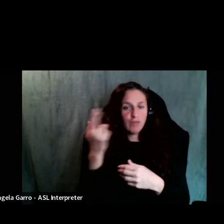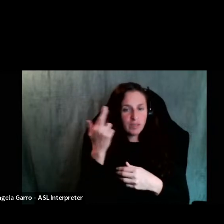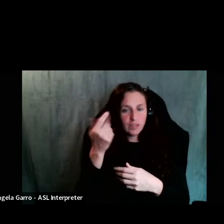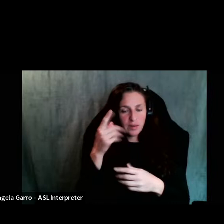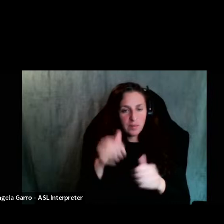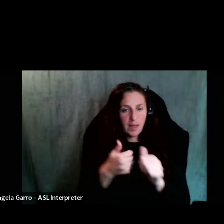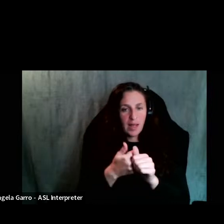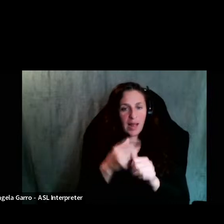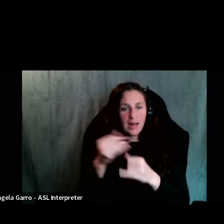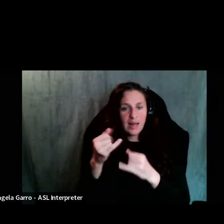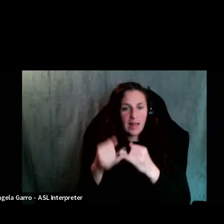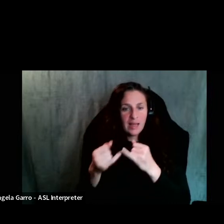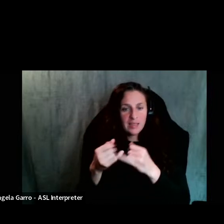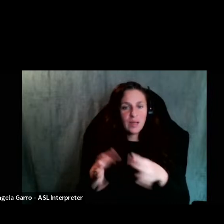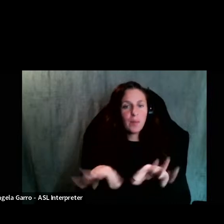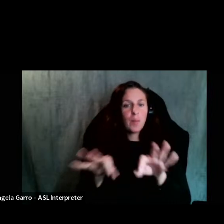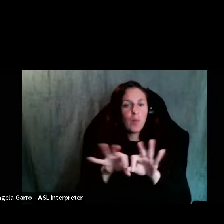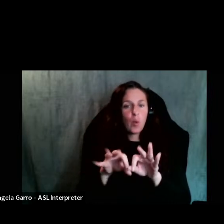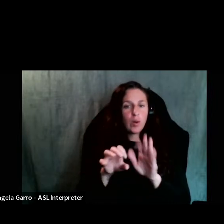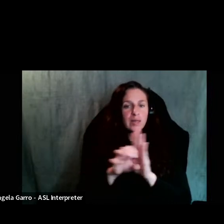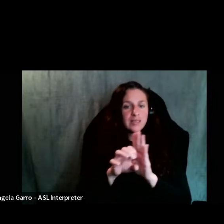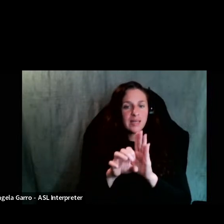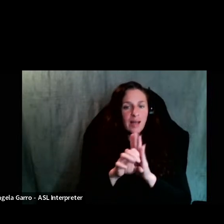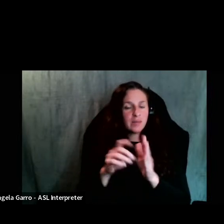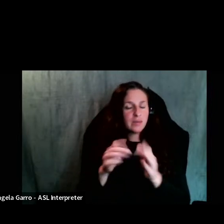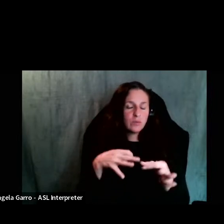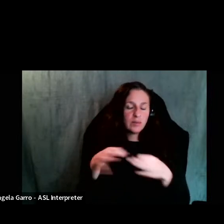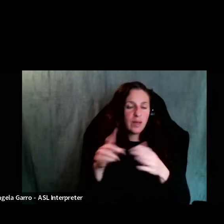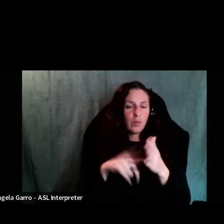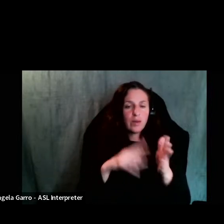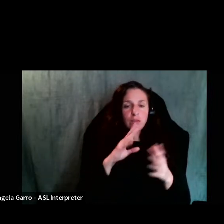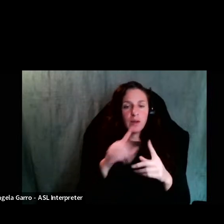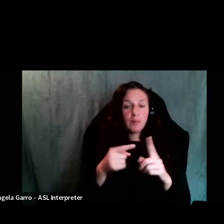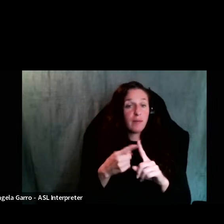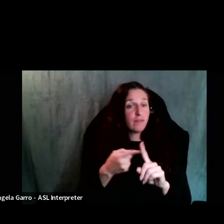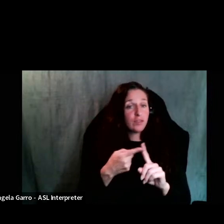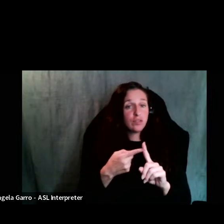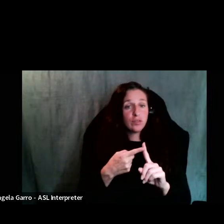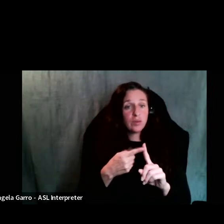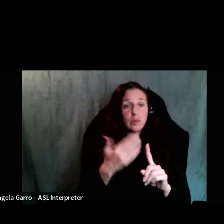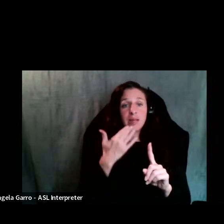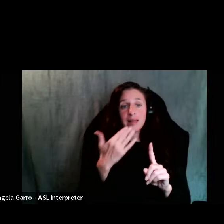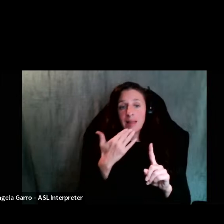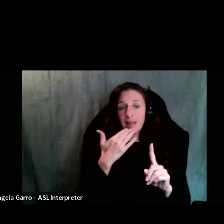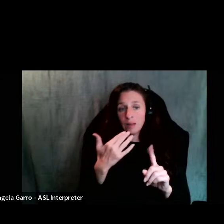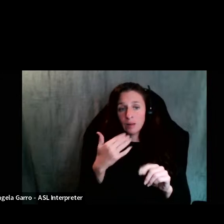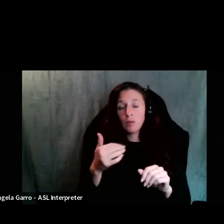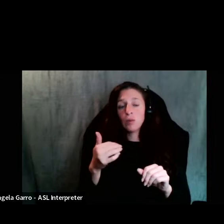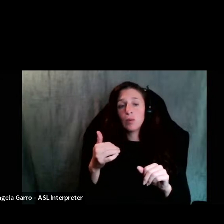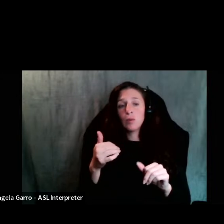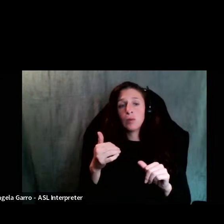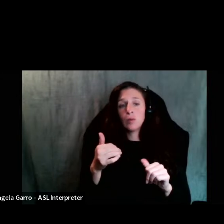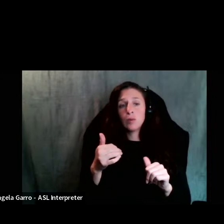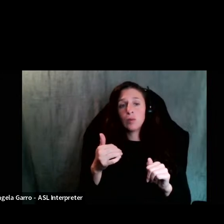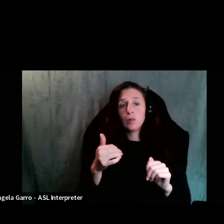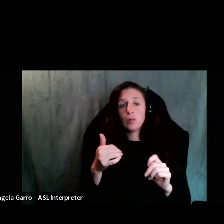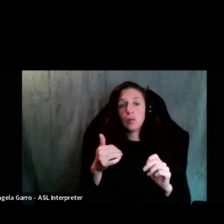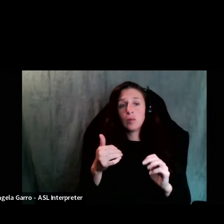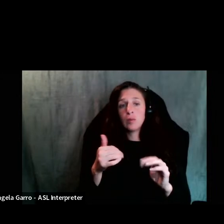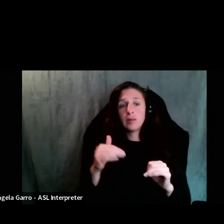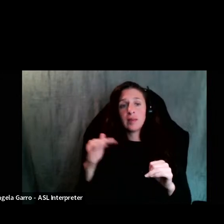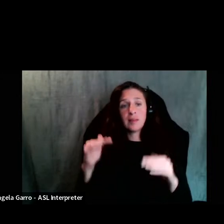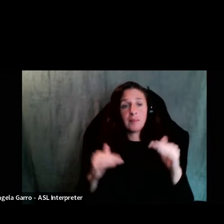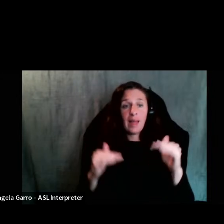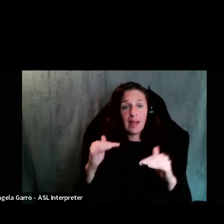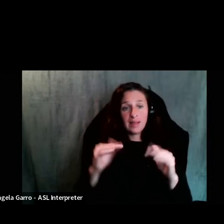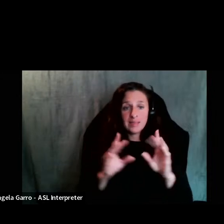few supportive examples to explain what I'm talking about. So first of all, I want to thank you for the balanced